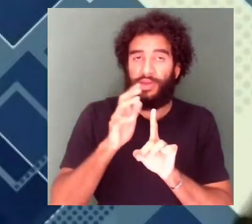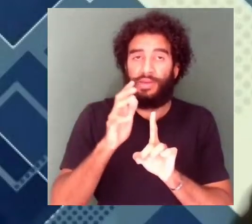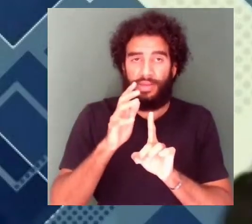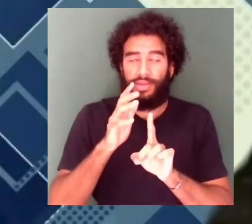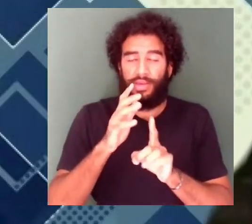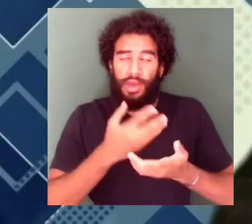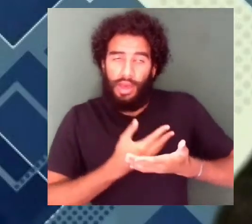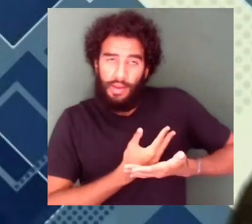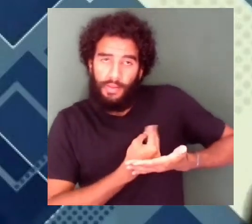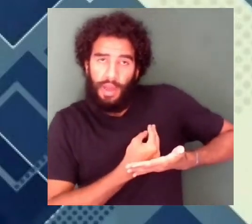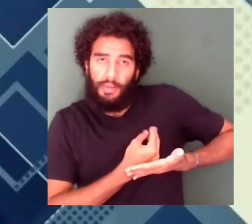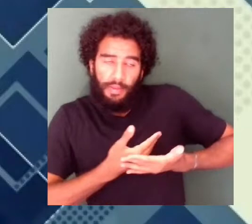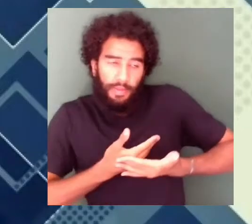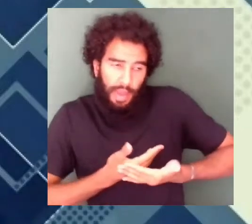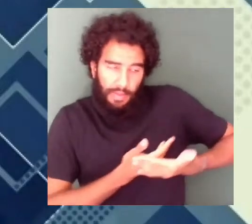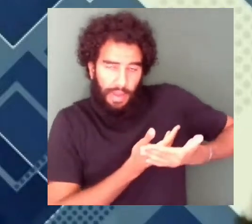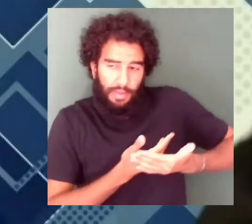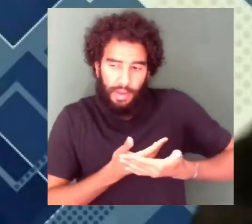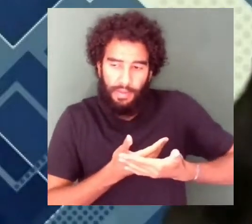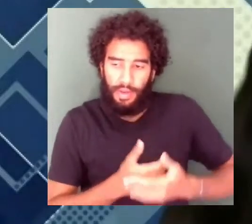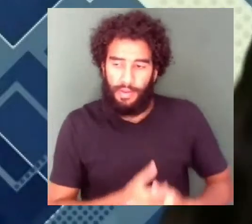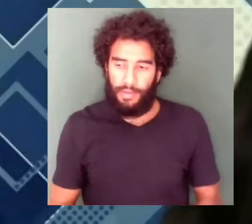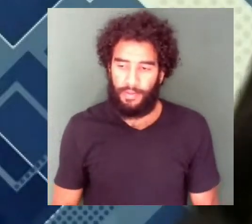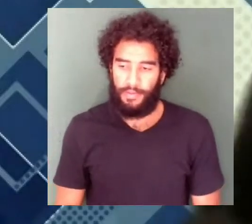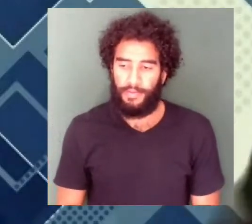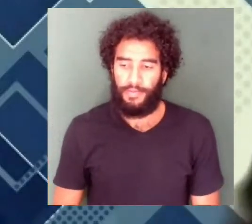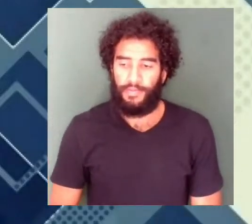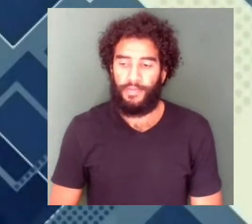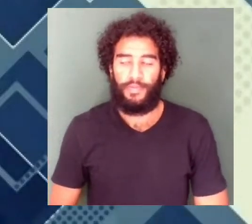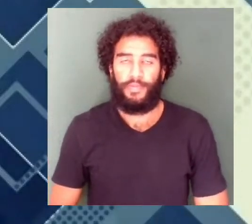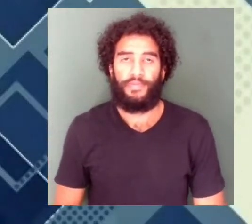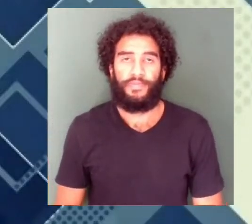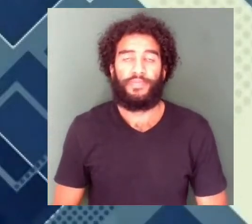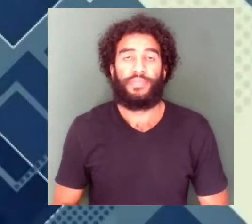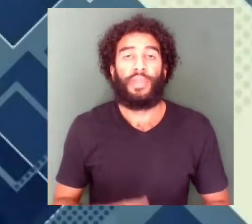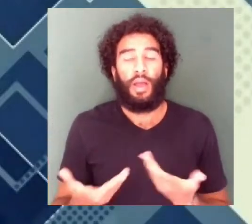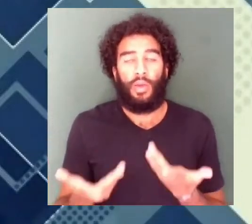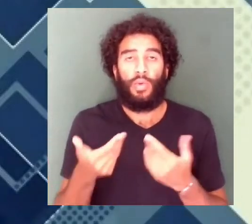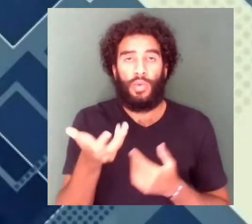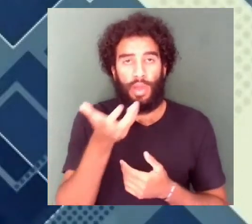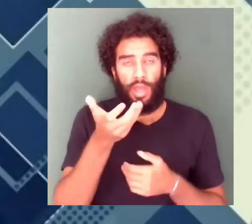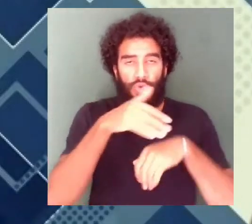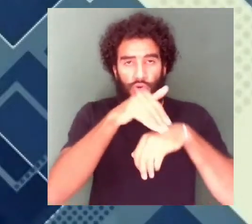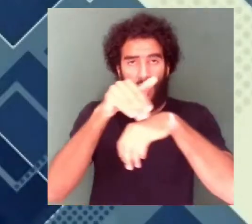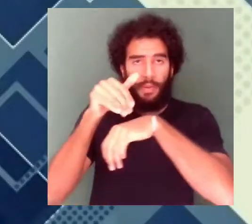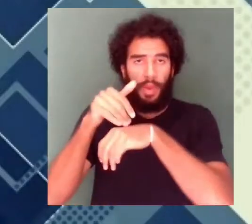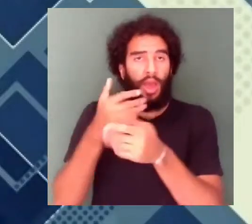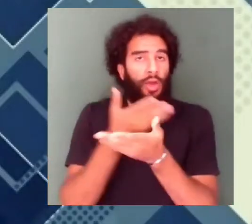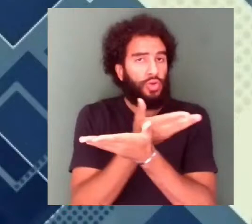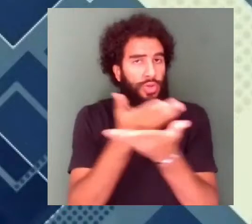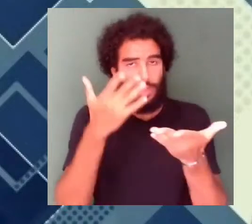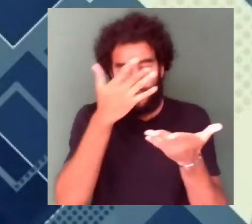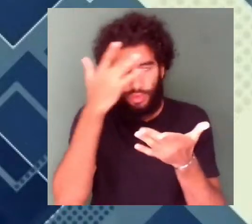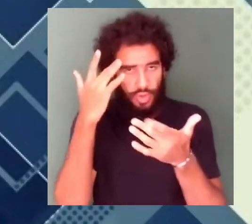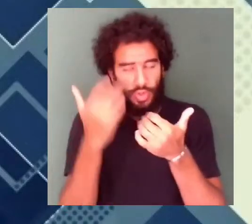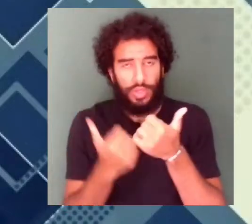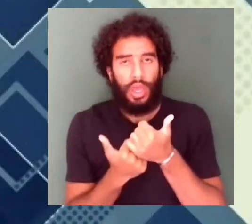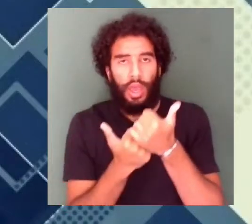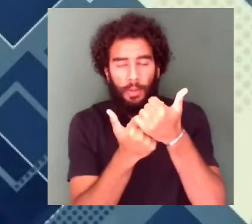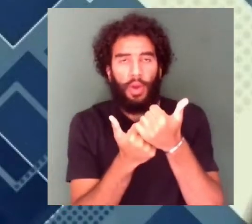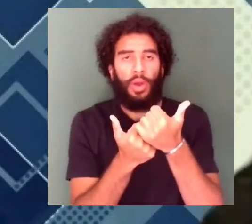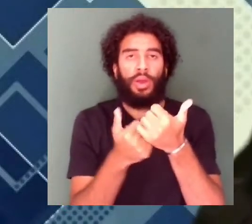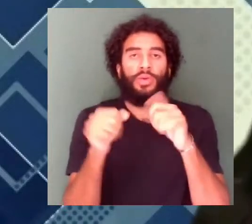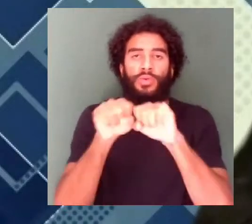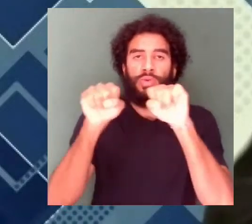practices in commercializing products that interfere with breastfeeding. So first of all, I like to call